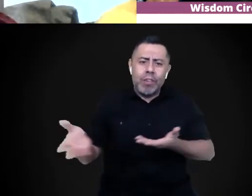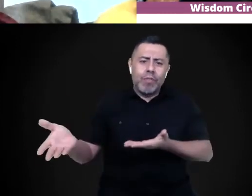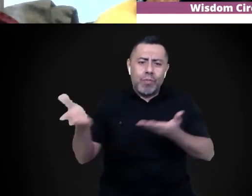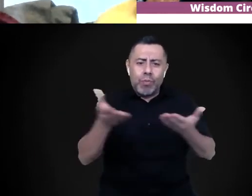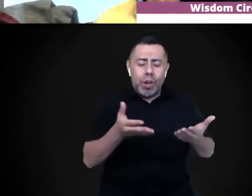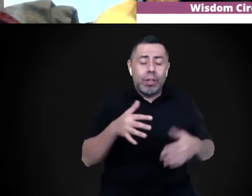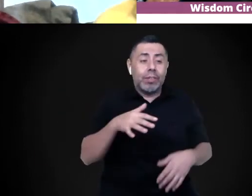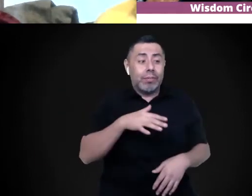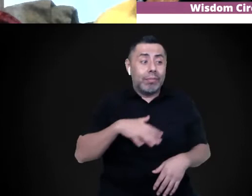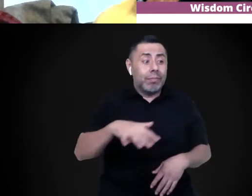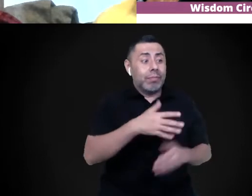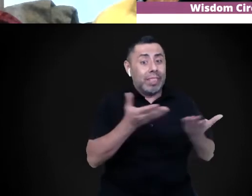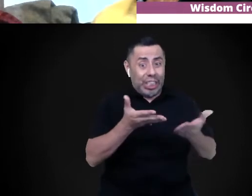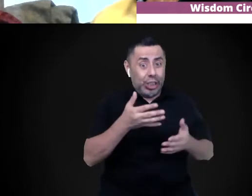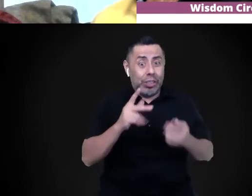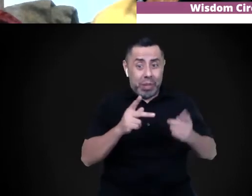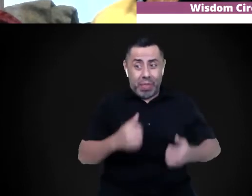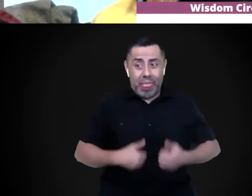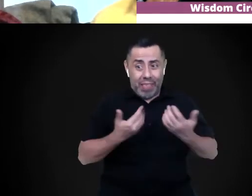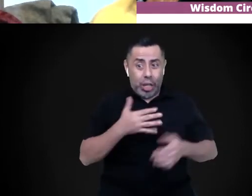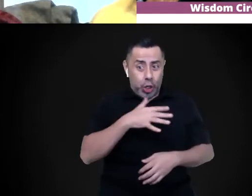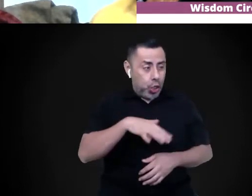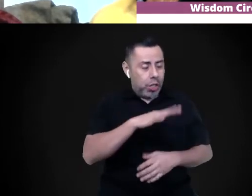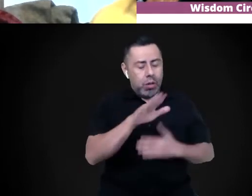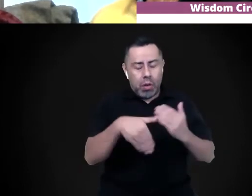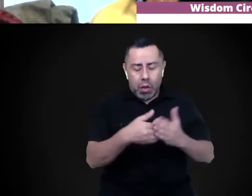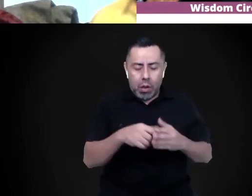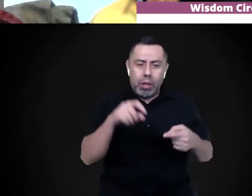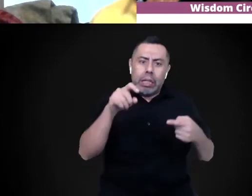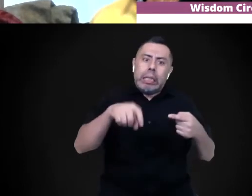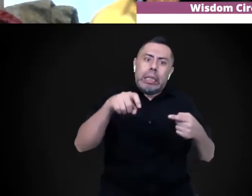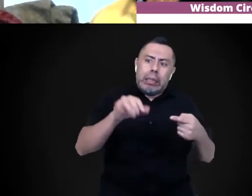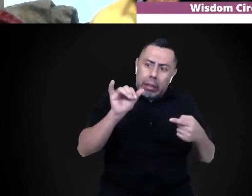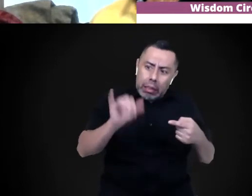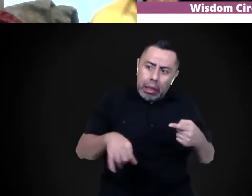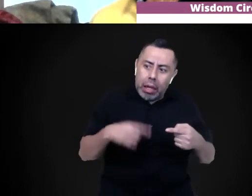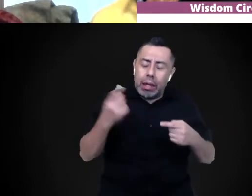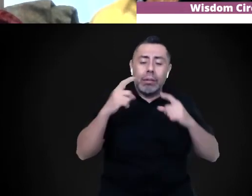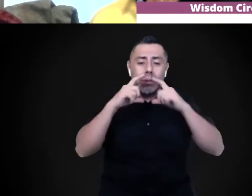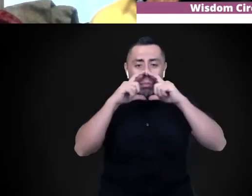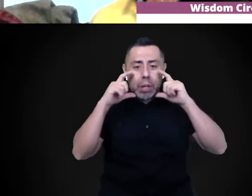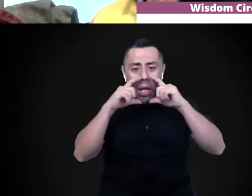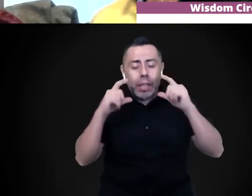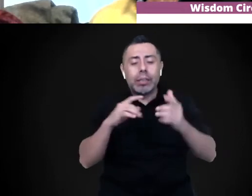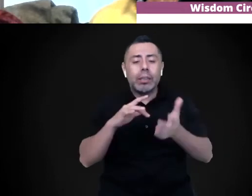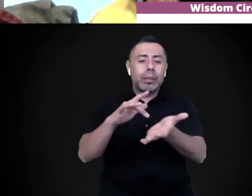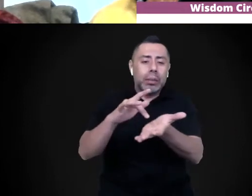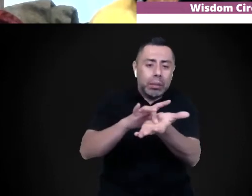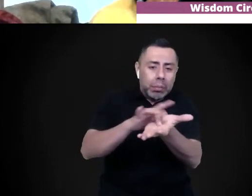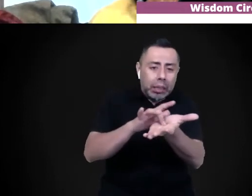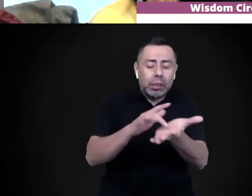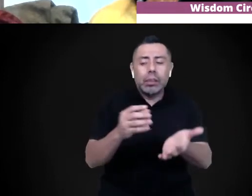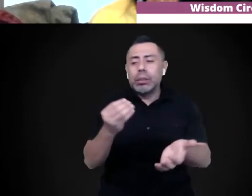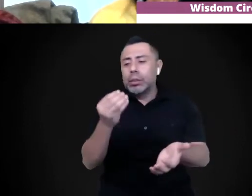Everyone needs those things, the mask, the medicine, the food, sometimes clothing, the